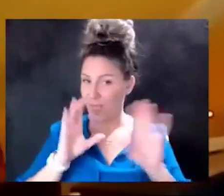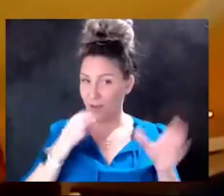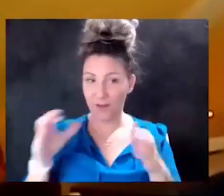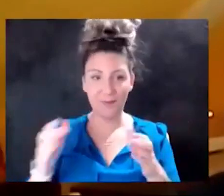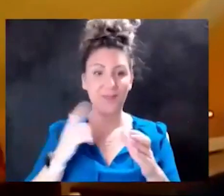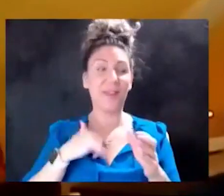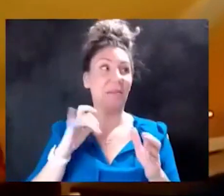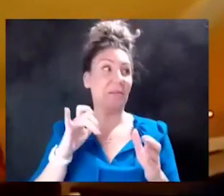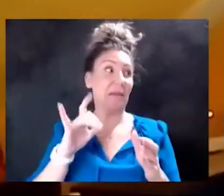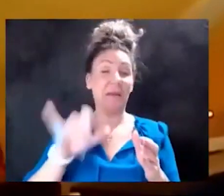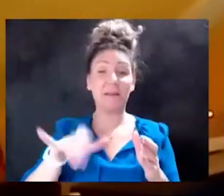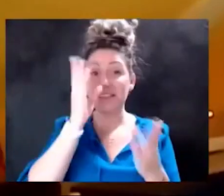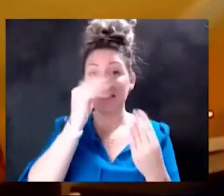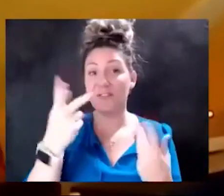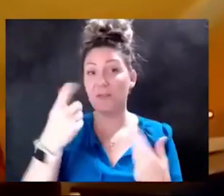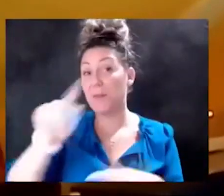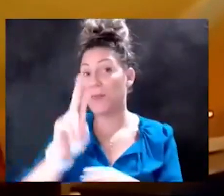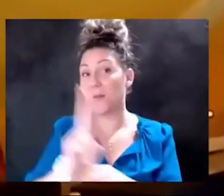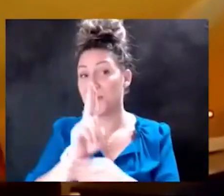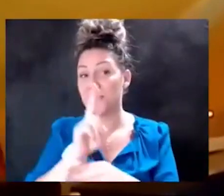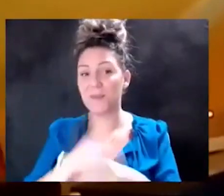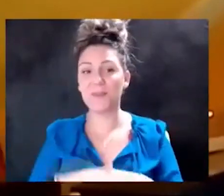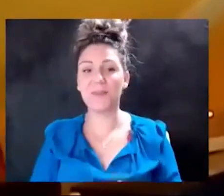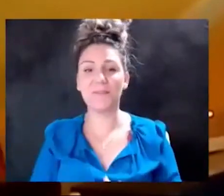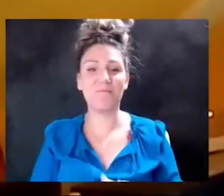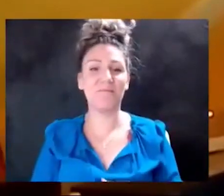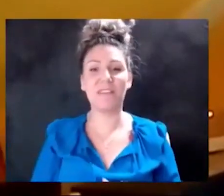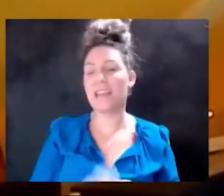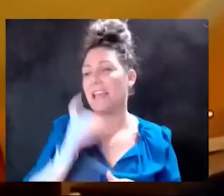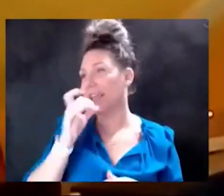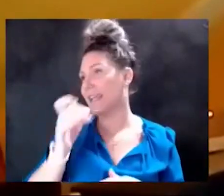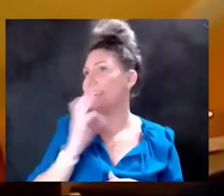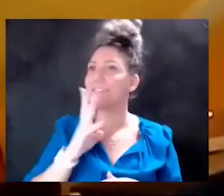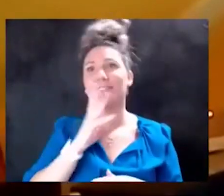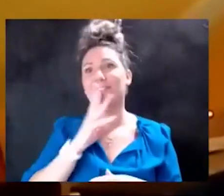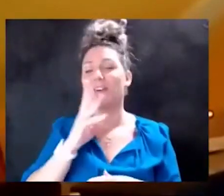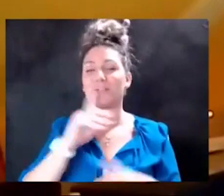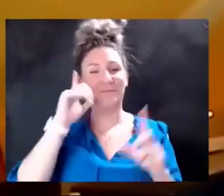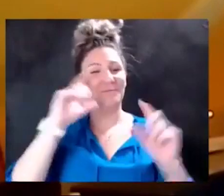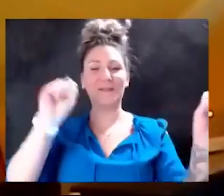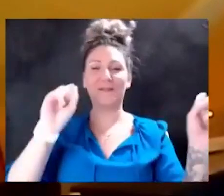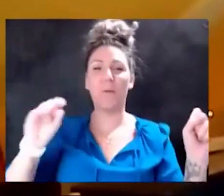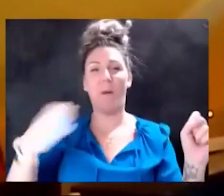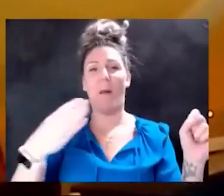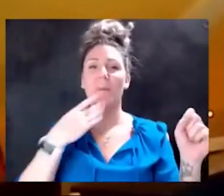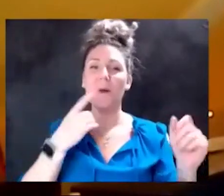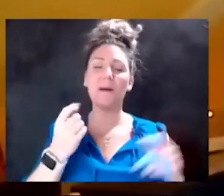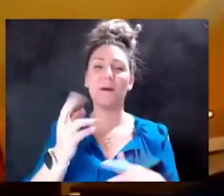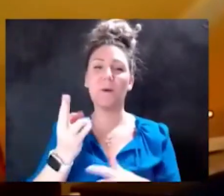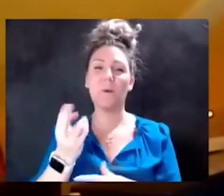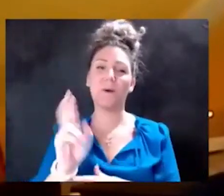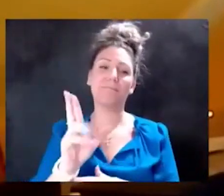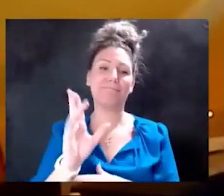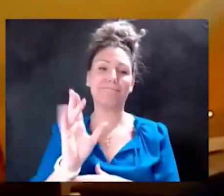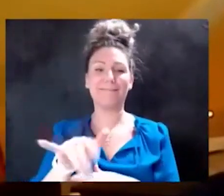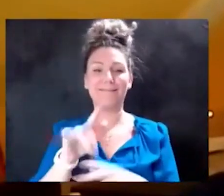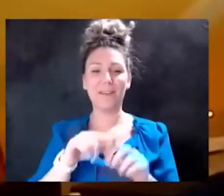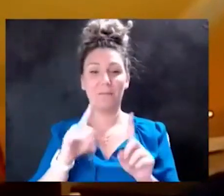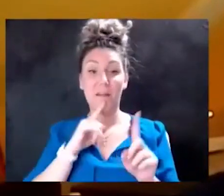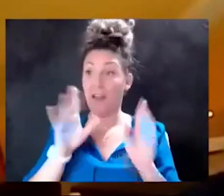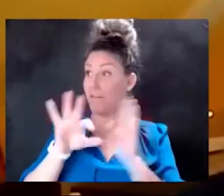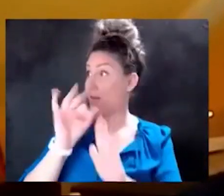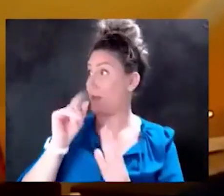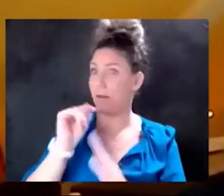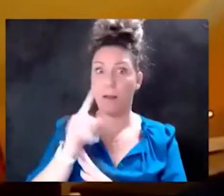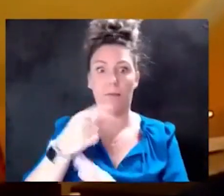the information that they used. So I didn't get to talk to Barack Obama or anything like that. I just found out that they